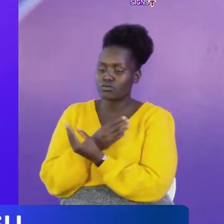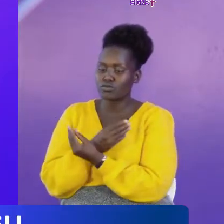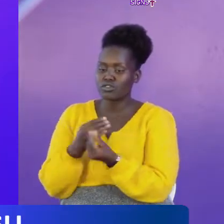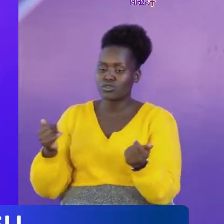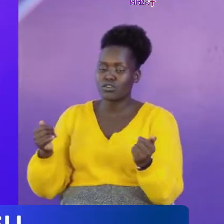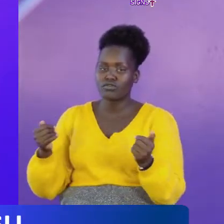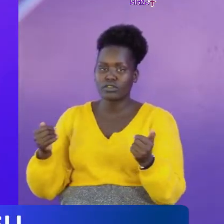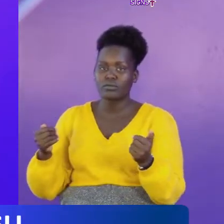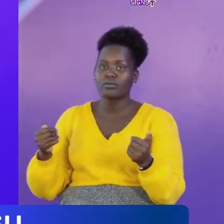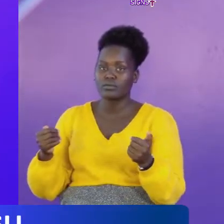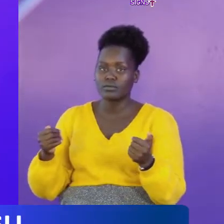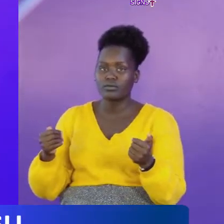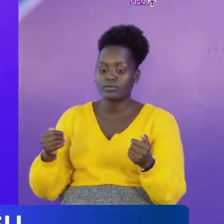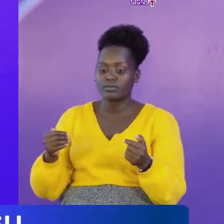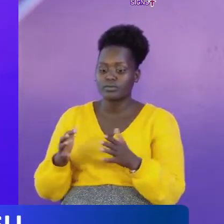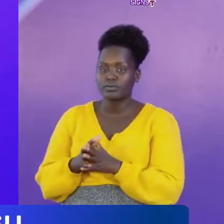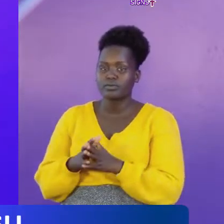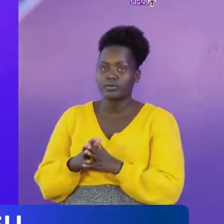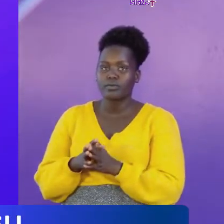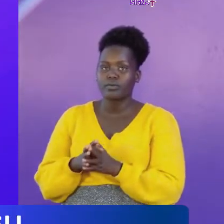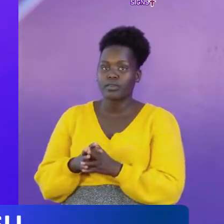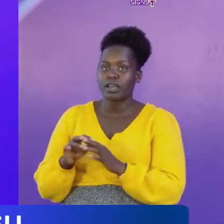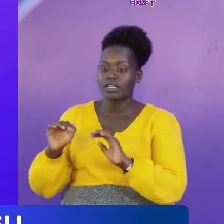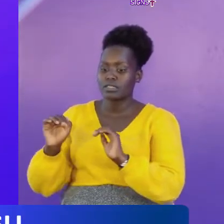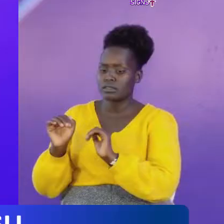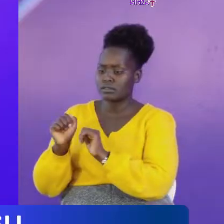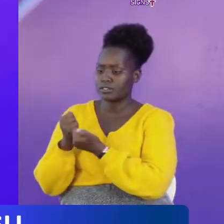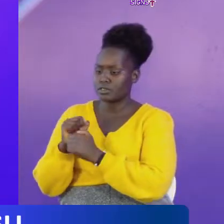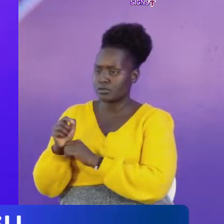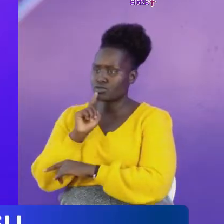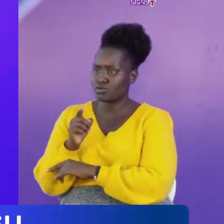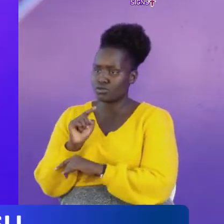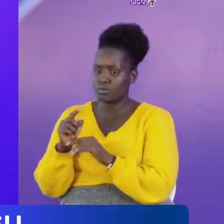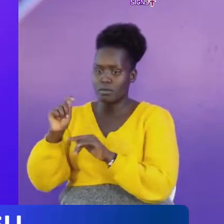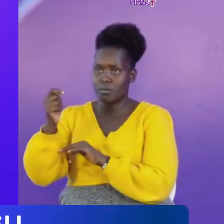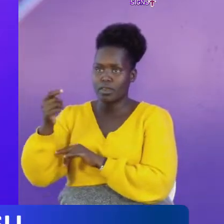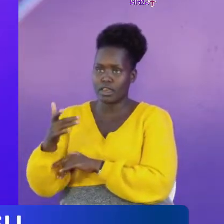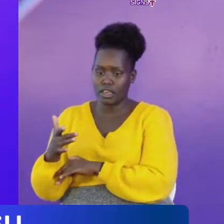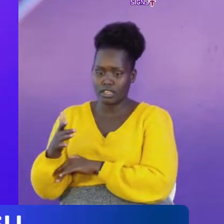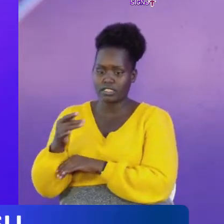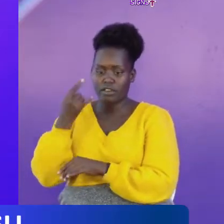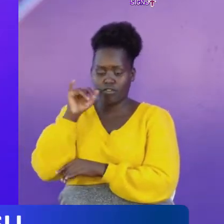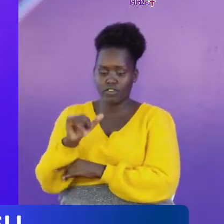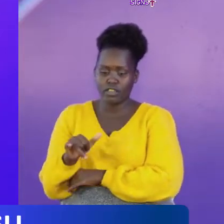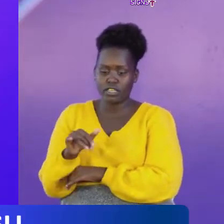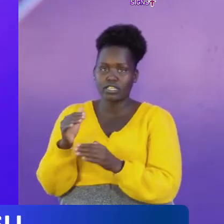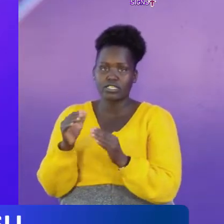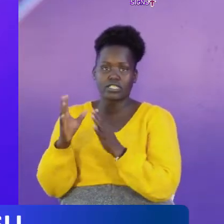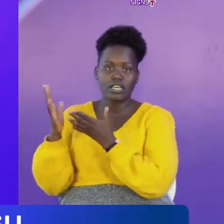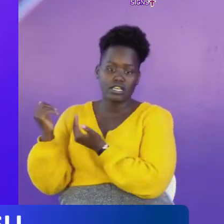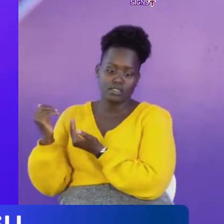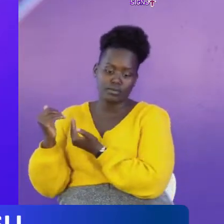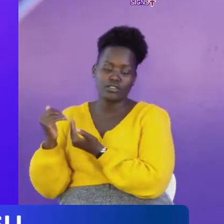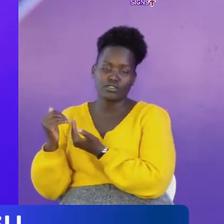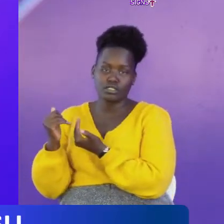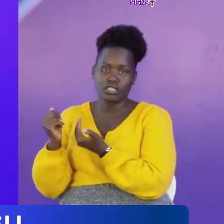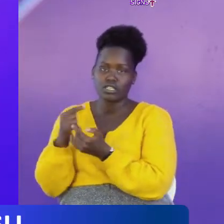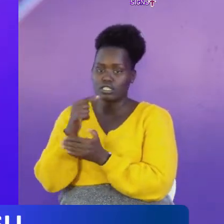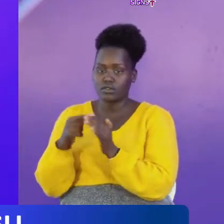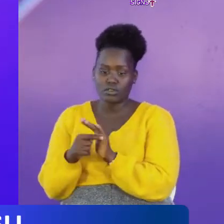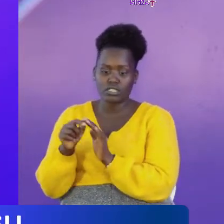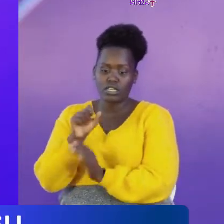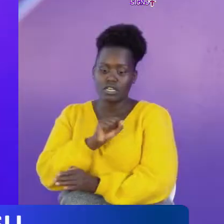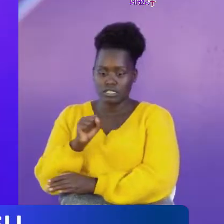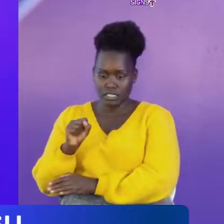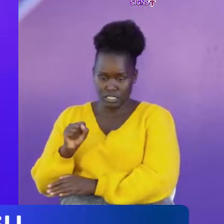immediately. So I cannot fault Kenyans for that. That is the expectation. And of course, the proximity to power. They say, you know, he's in